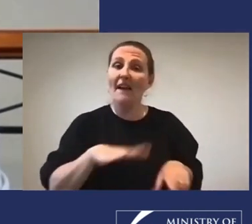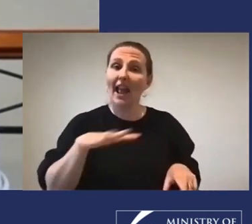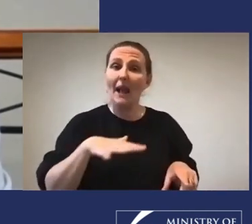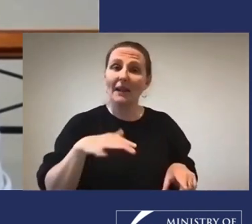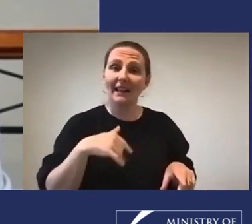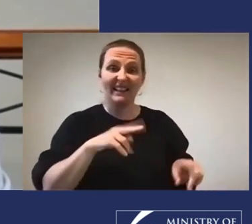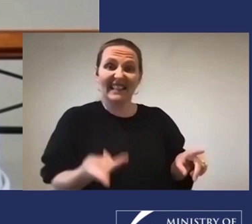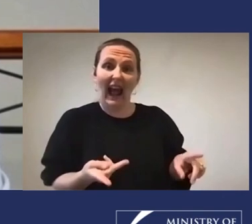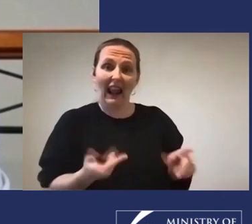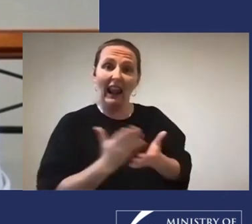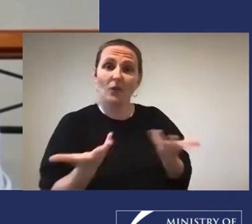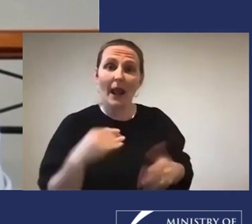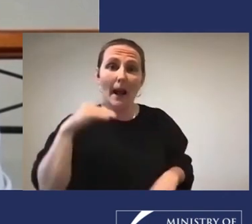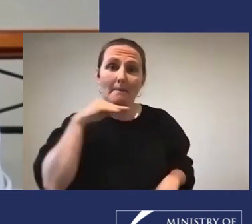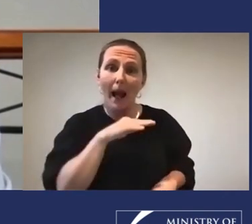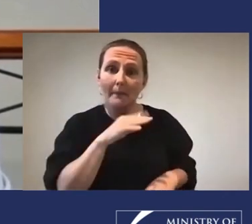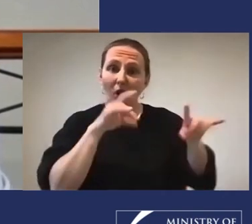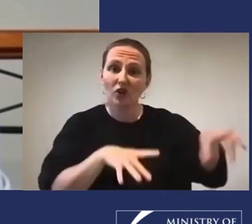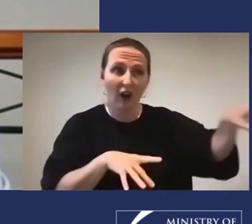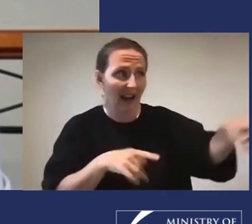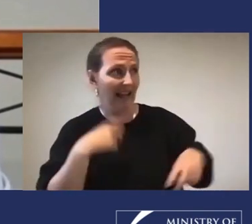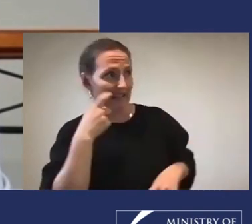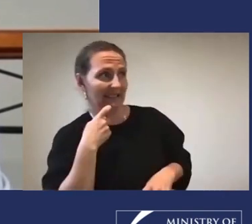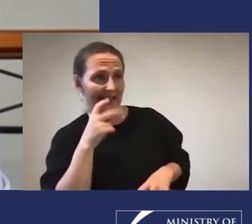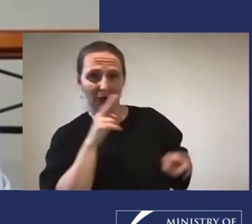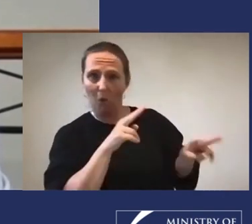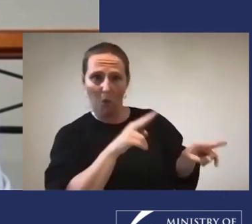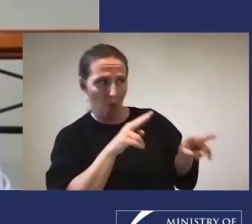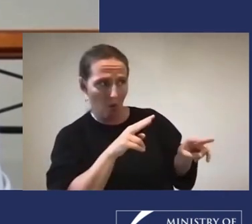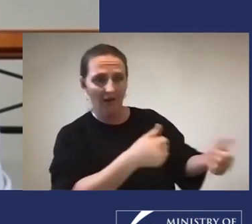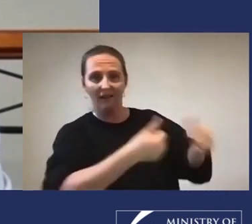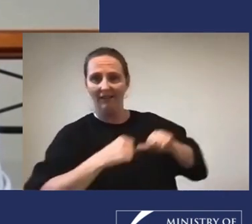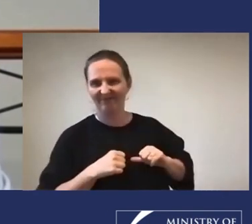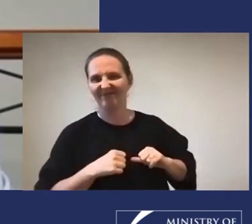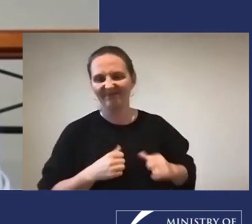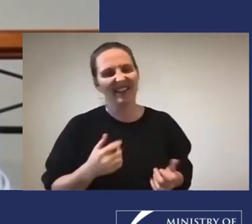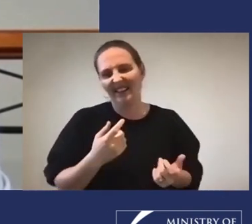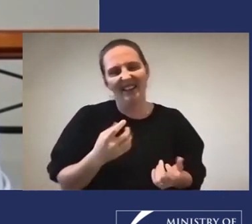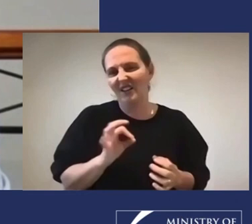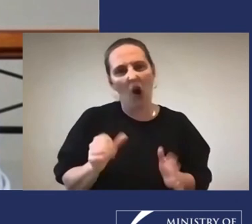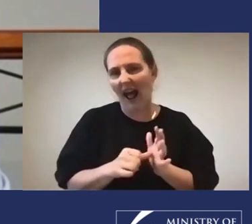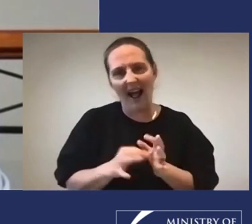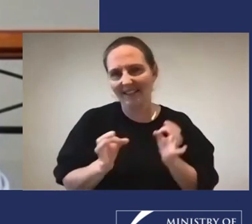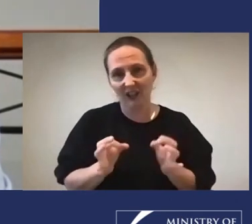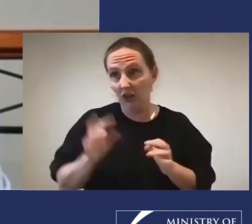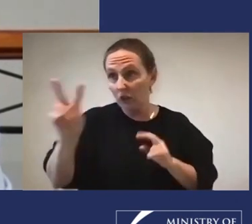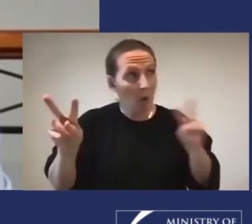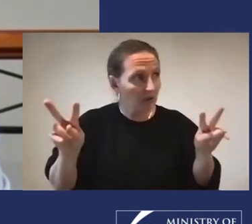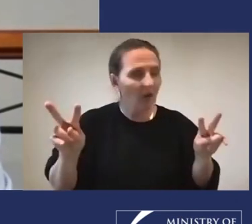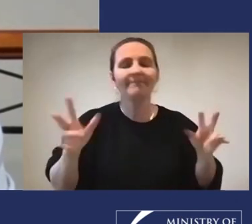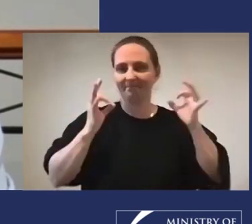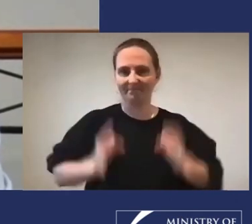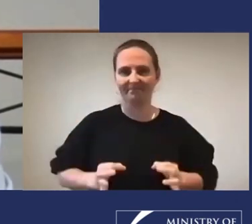So it wasn't really an easy decision for me, really, because of seeing that. And I think by having it, I saw it as a really powerful